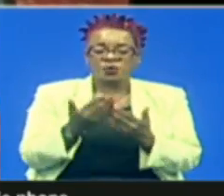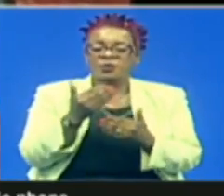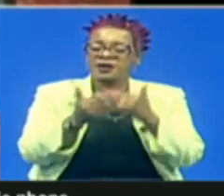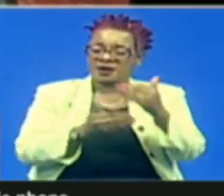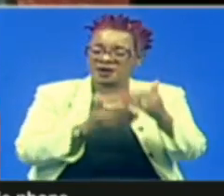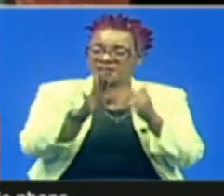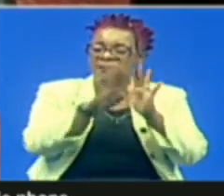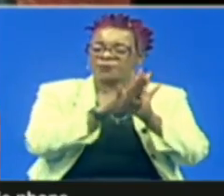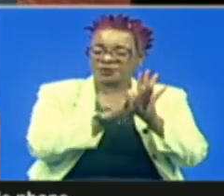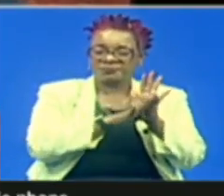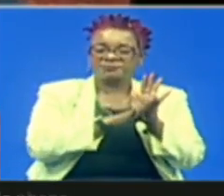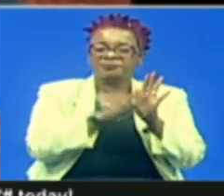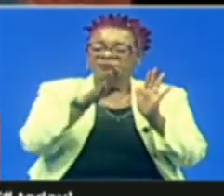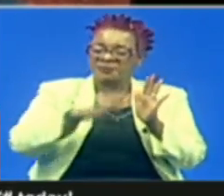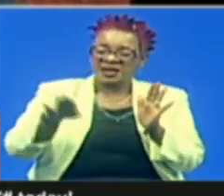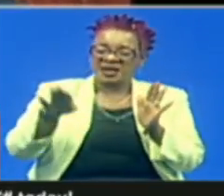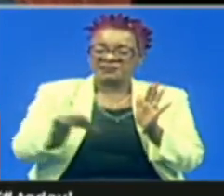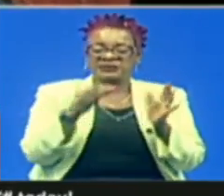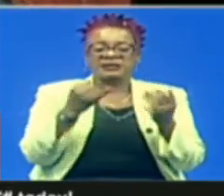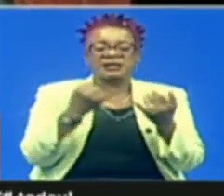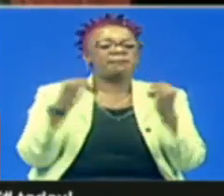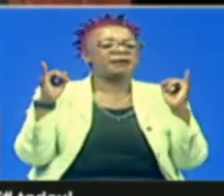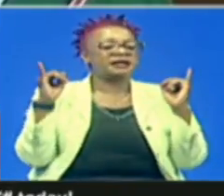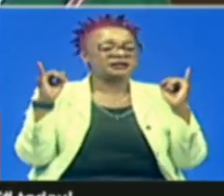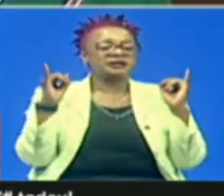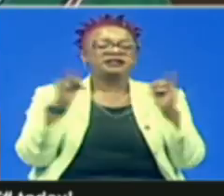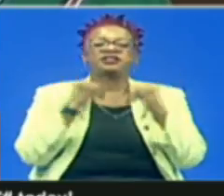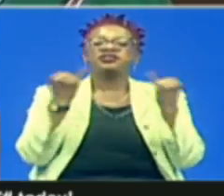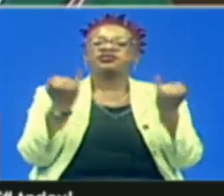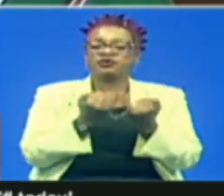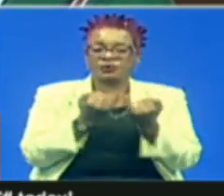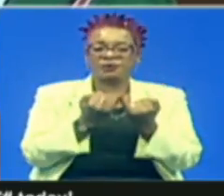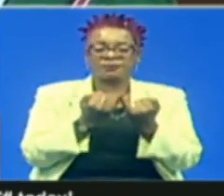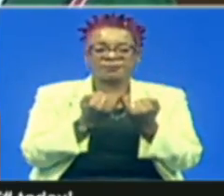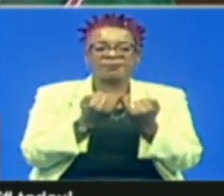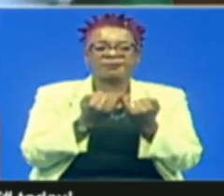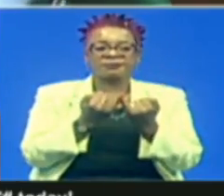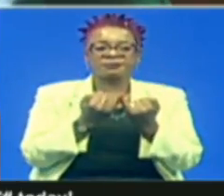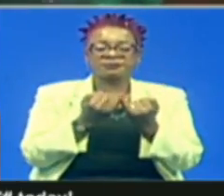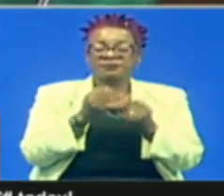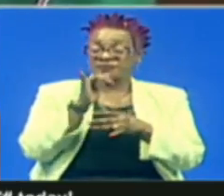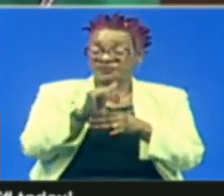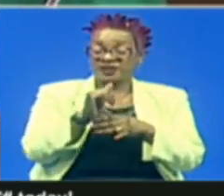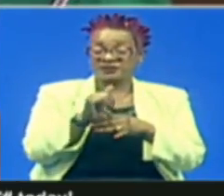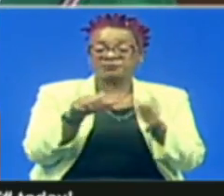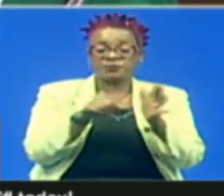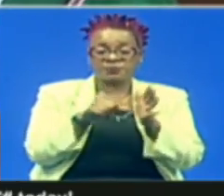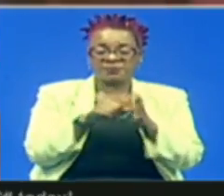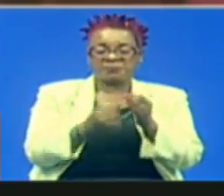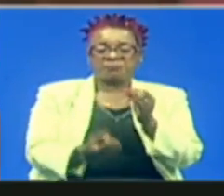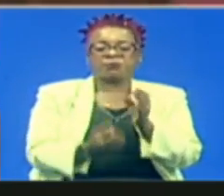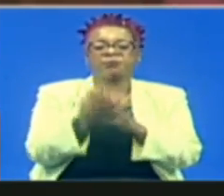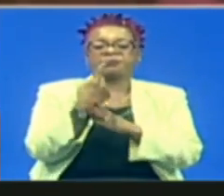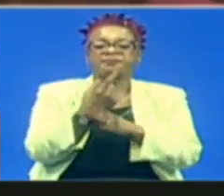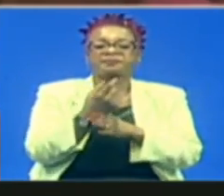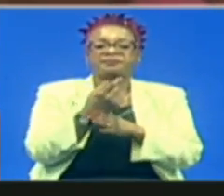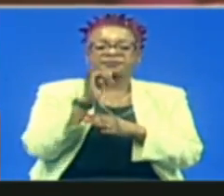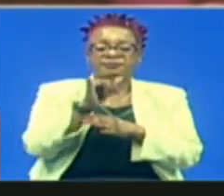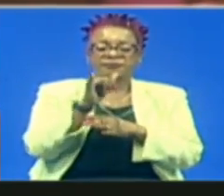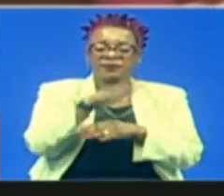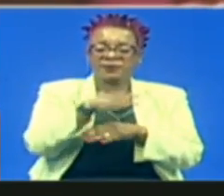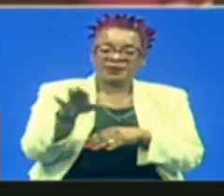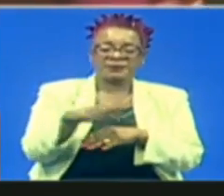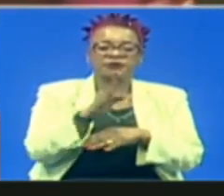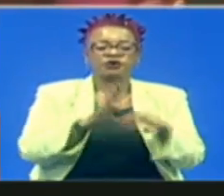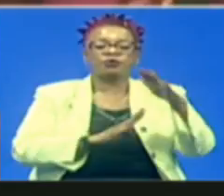programs. Parliament is an independent institution. The sibling rivalry, however, started during the 11th parliament. The Supreme Court had